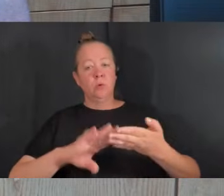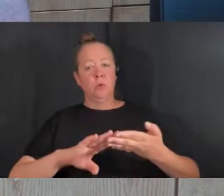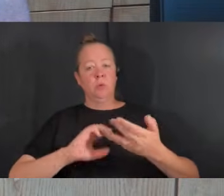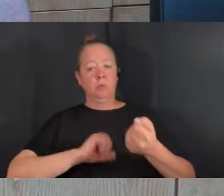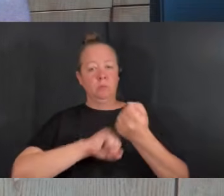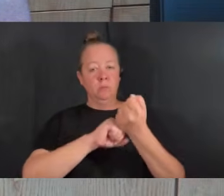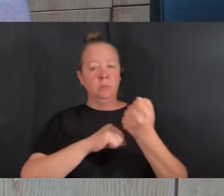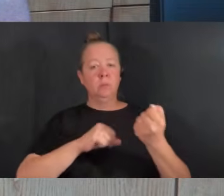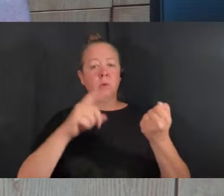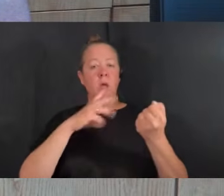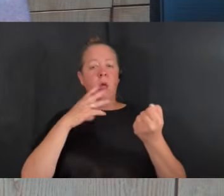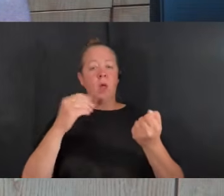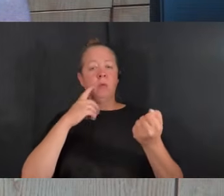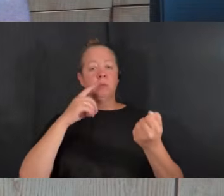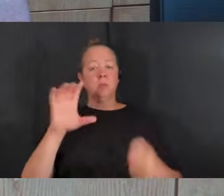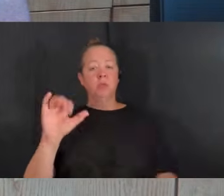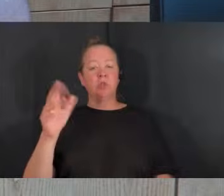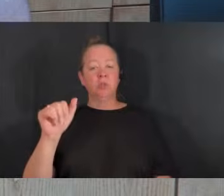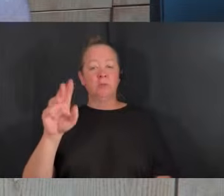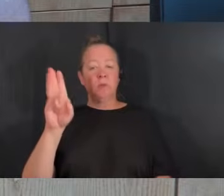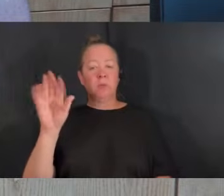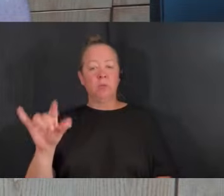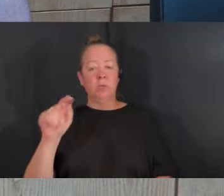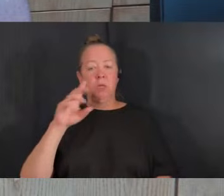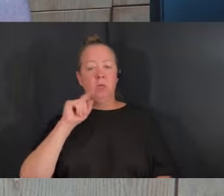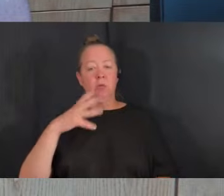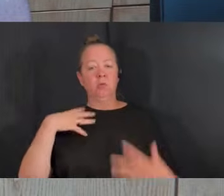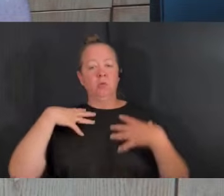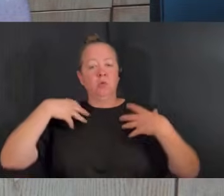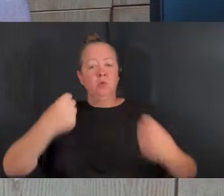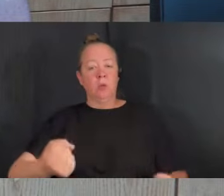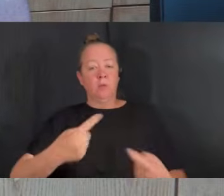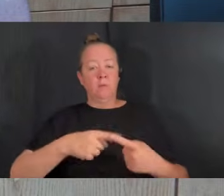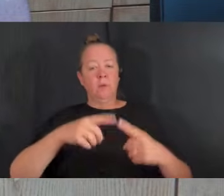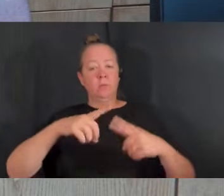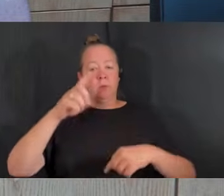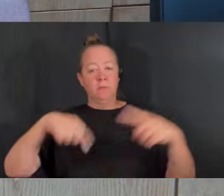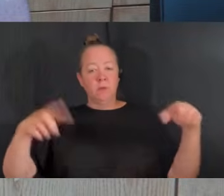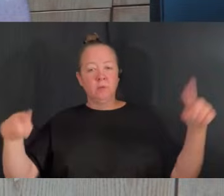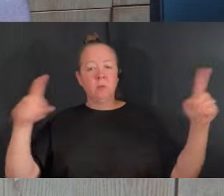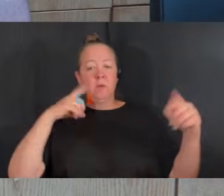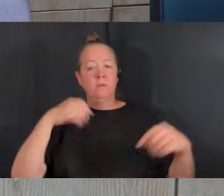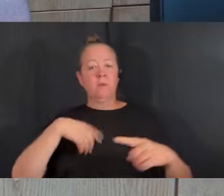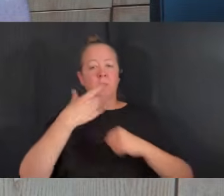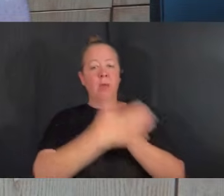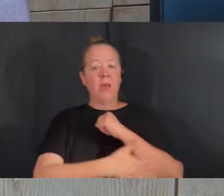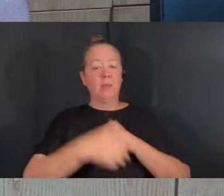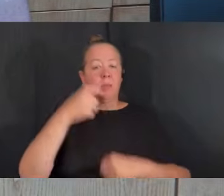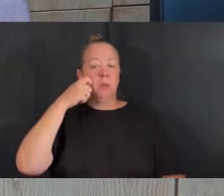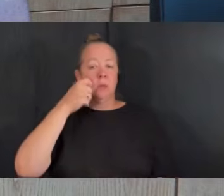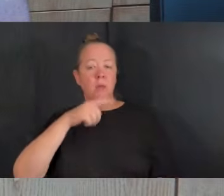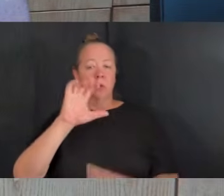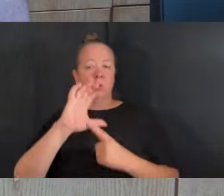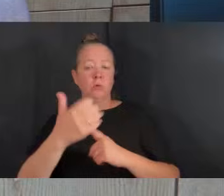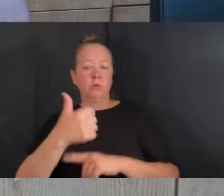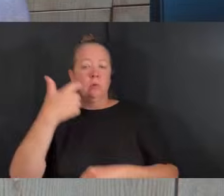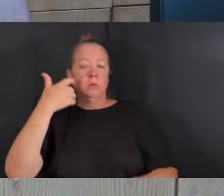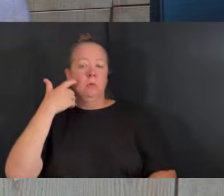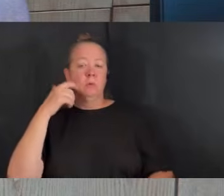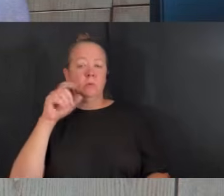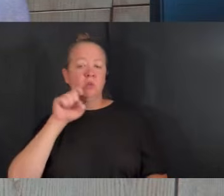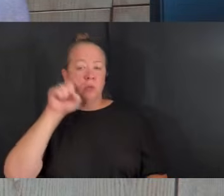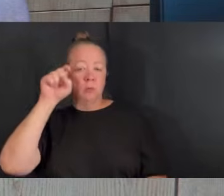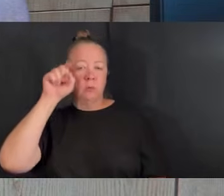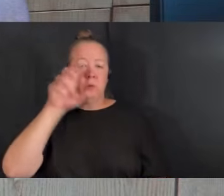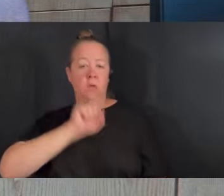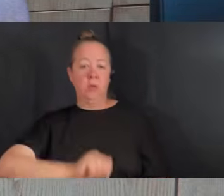and intersectionality of ethnic, cultural, racial, gender, age, and sexual identities of its residents, all of which